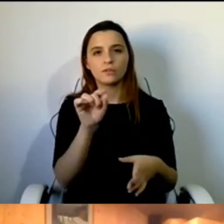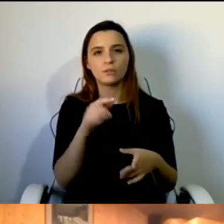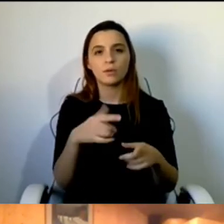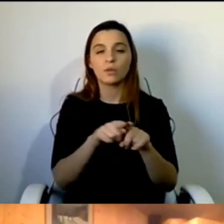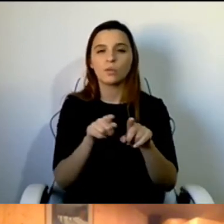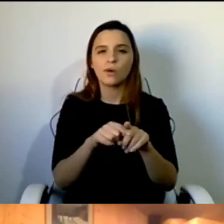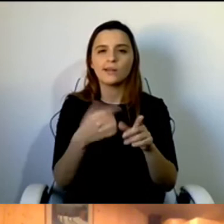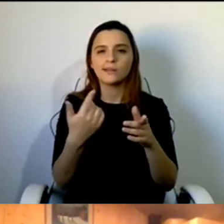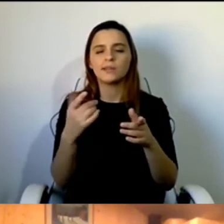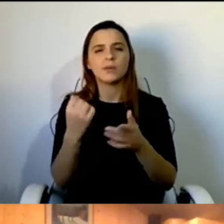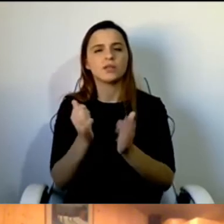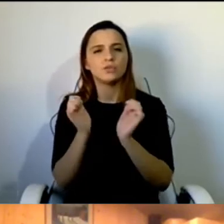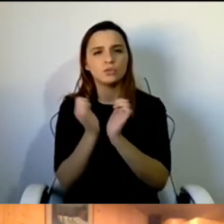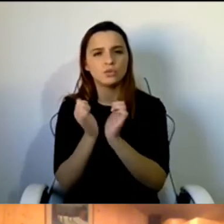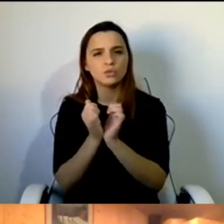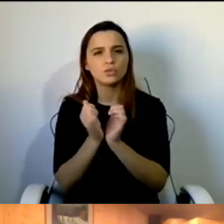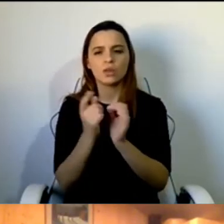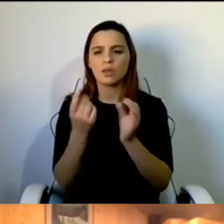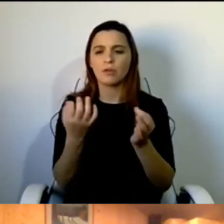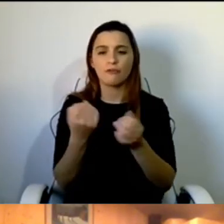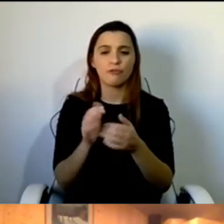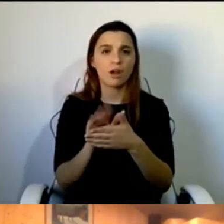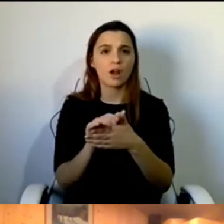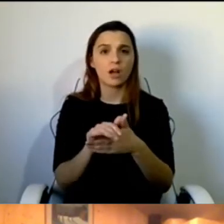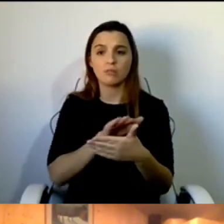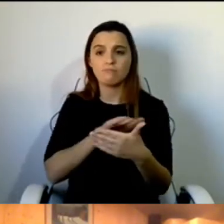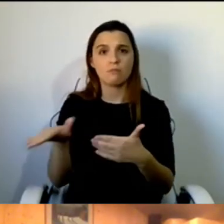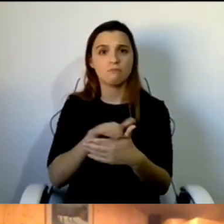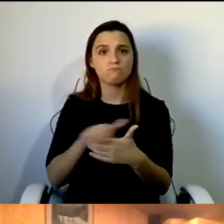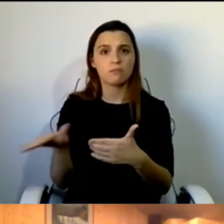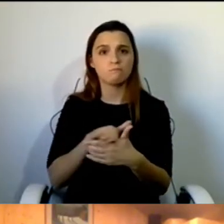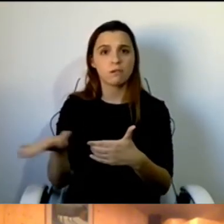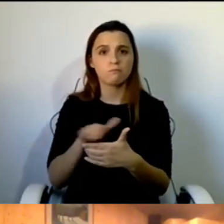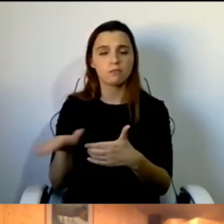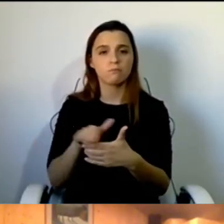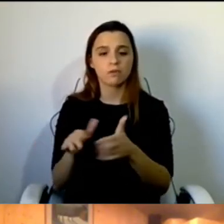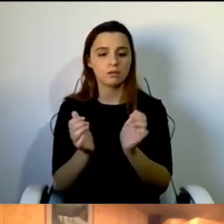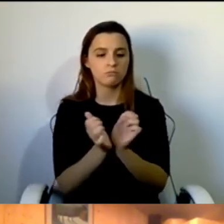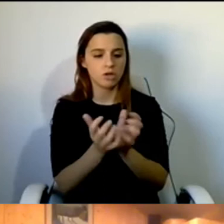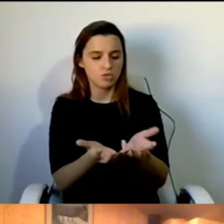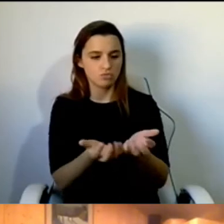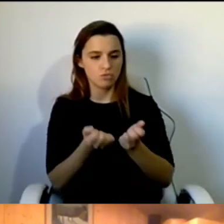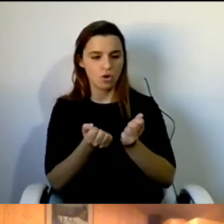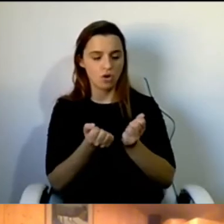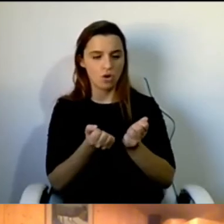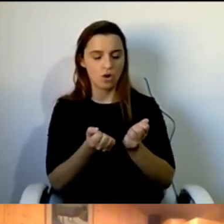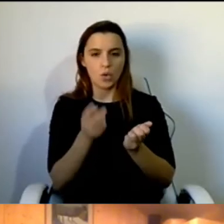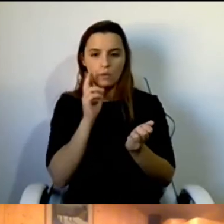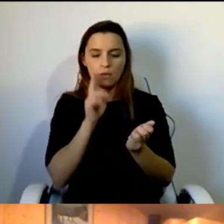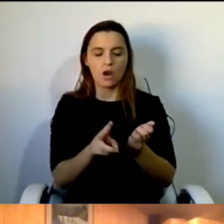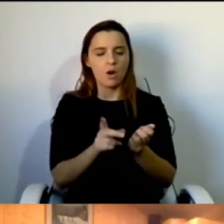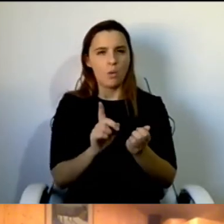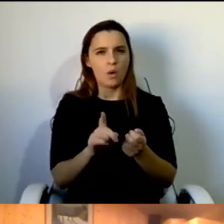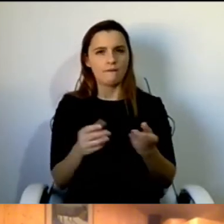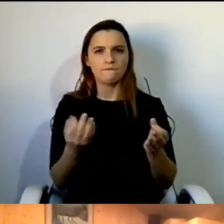Insurance Agency then started to interpret what really was basic needs. And the first thing they came